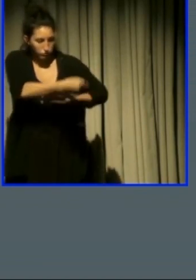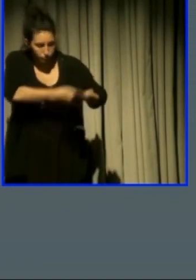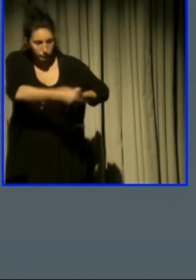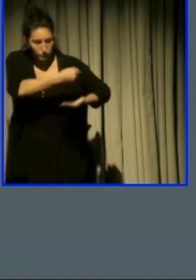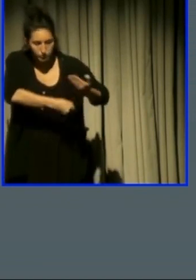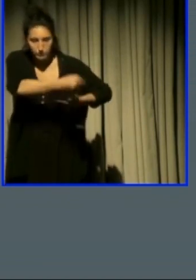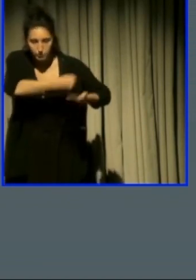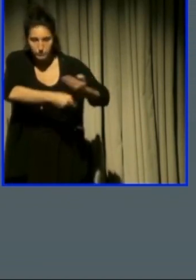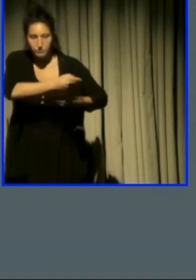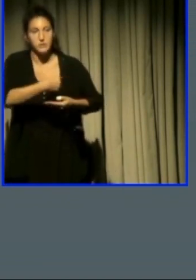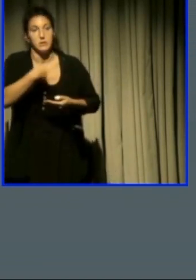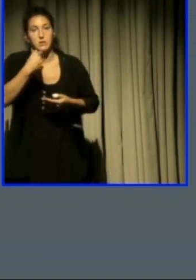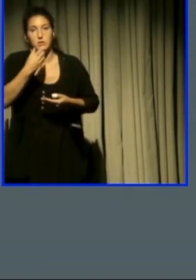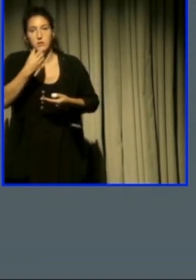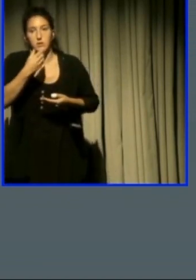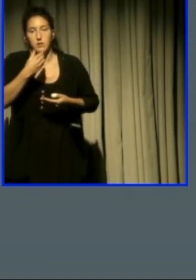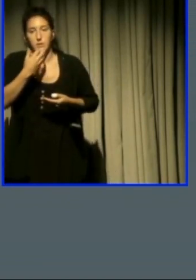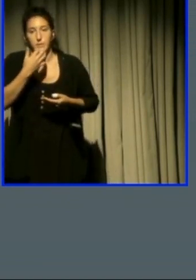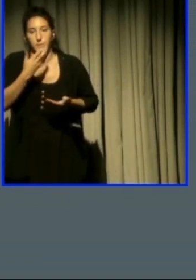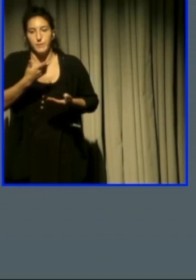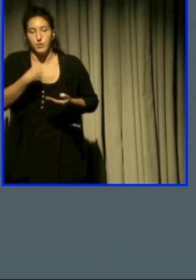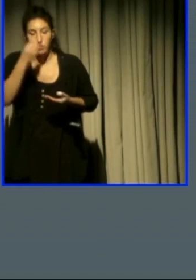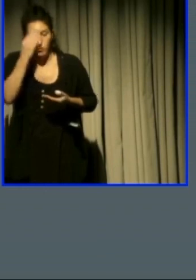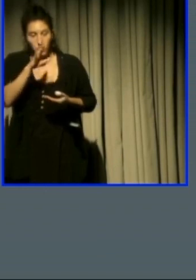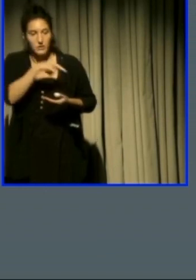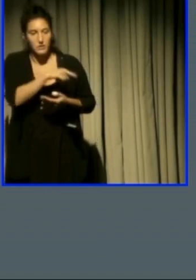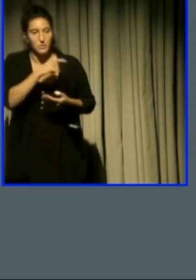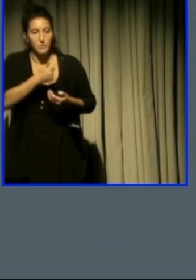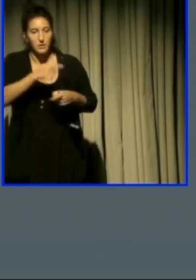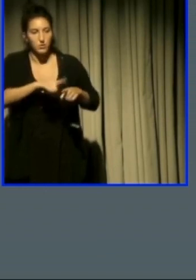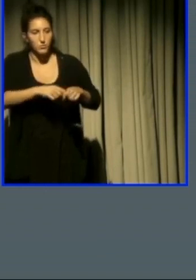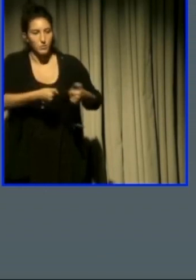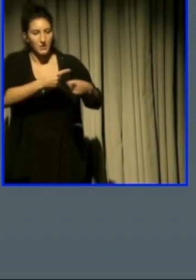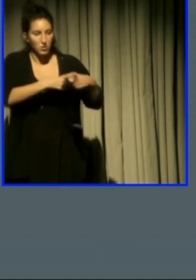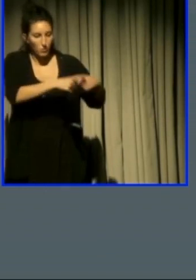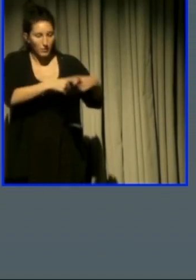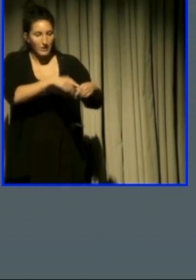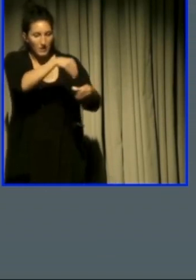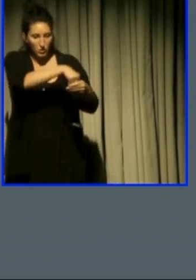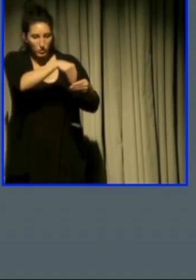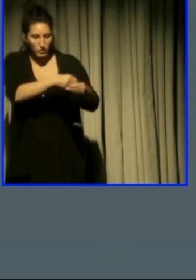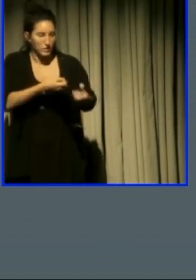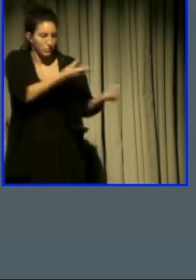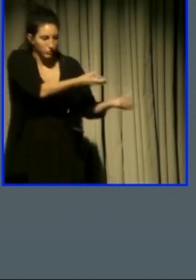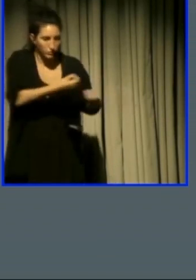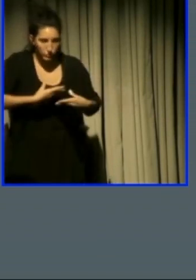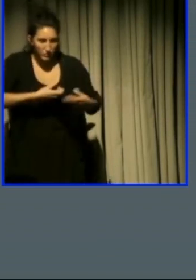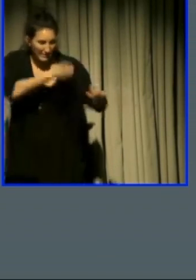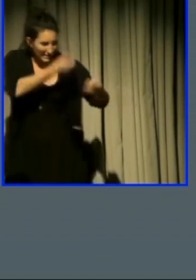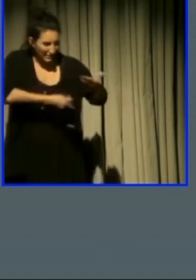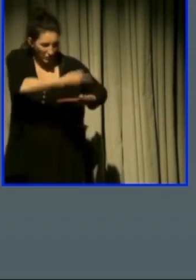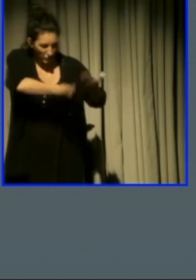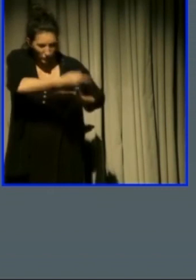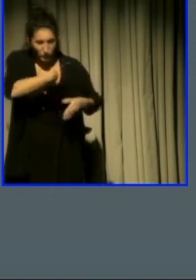to excel when it comes to content sharing, creation. You know, it's almost like you're teleporting